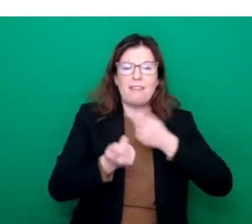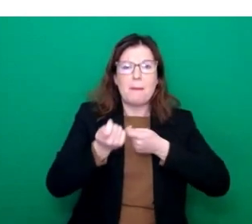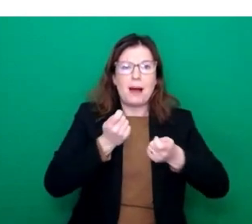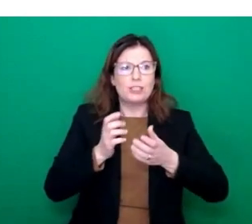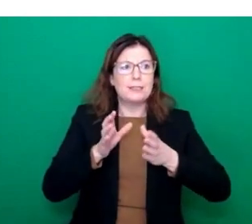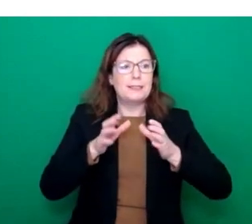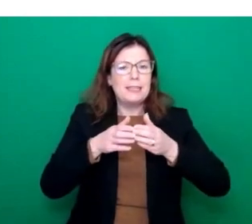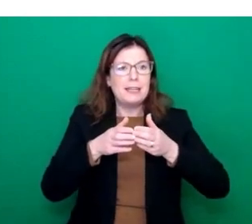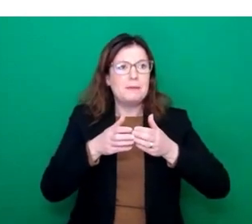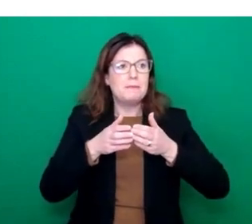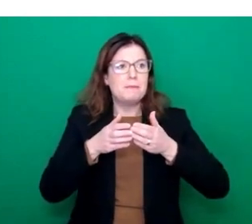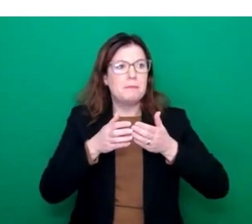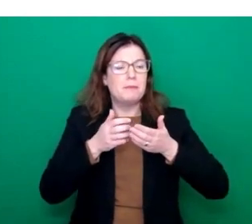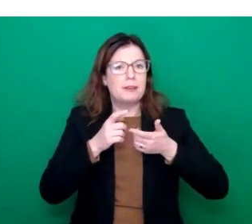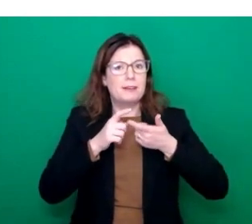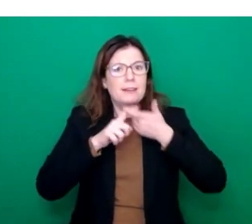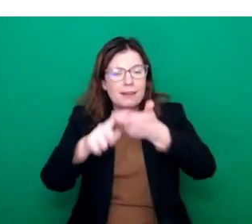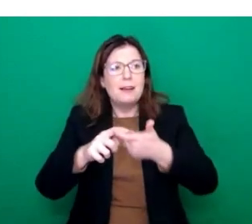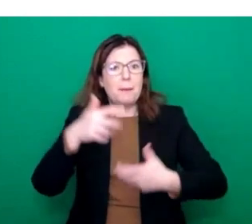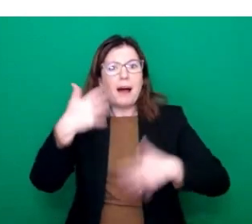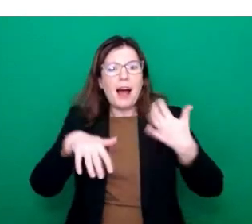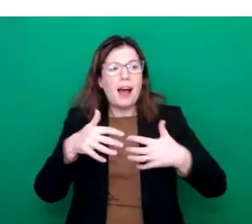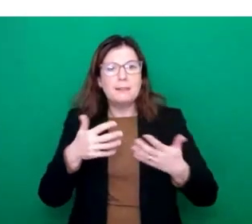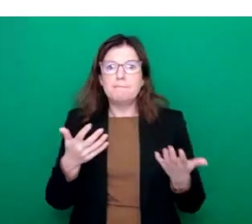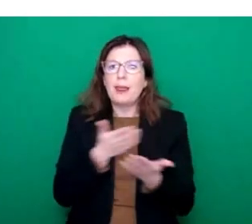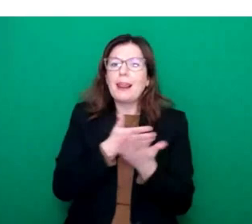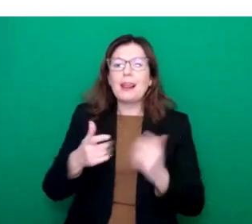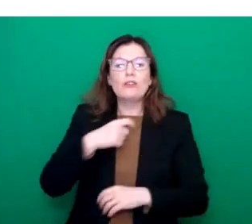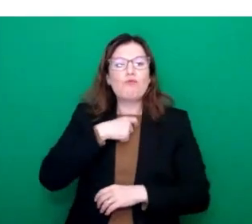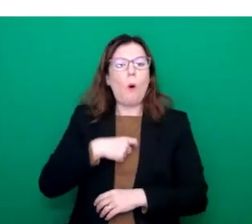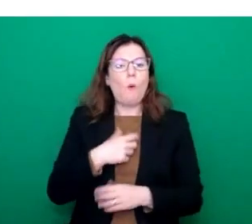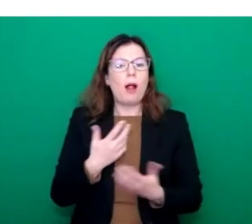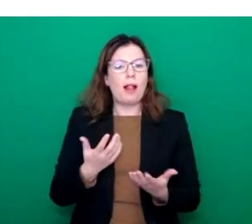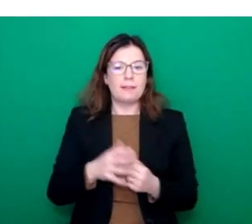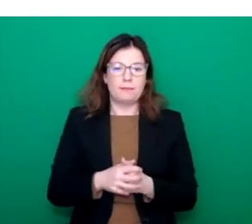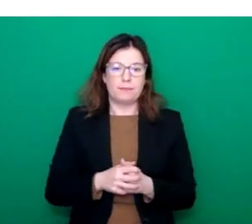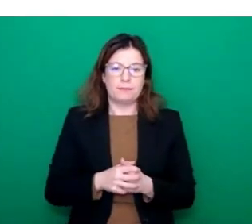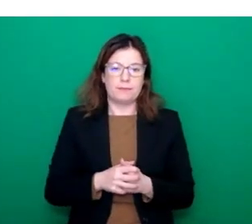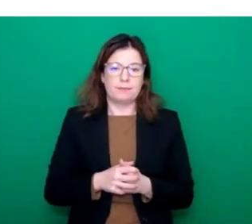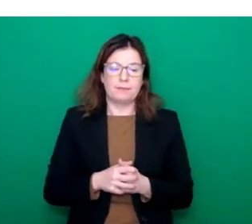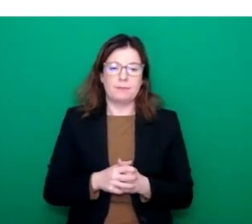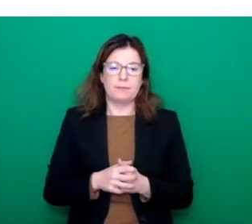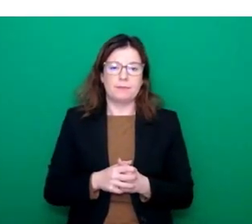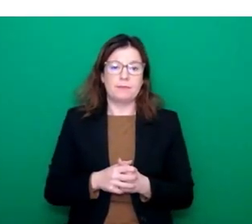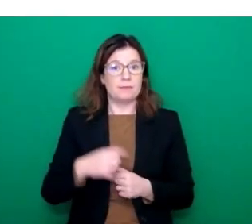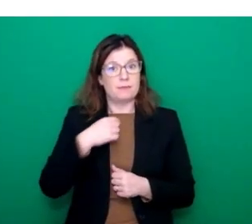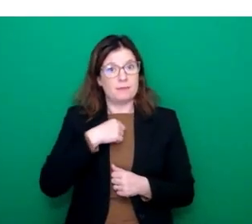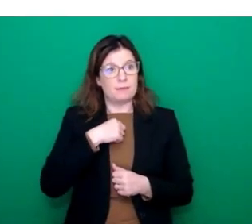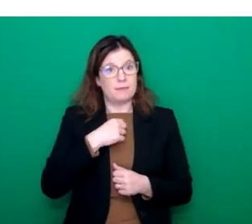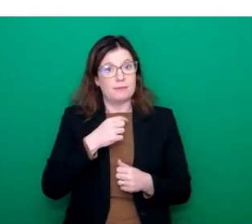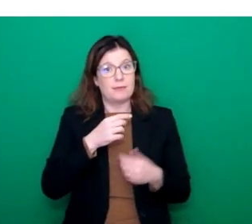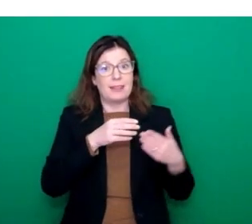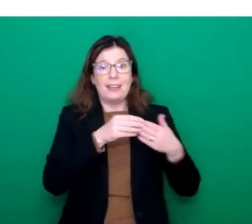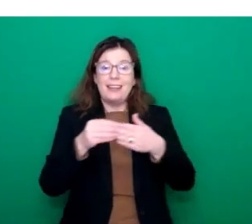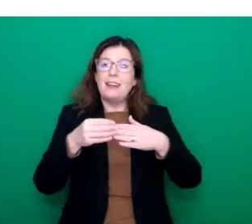pain. We're really keen to kind of work with our lead anaesthetist. He was